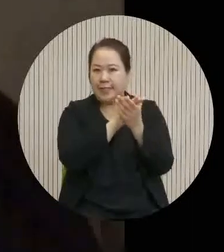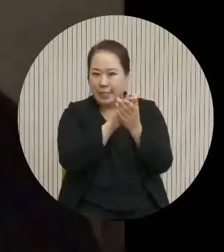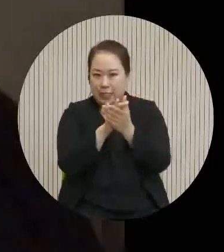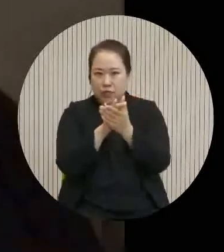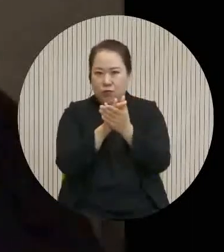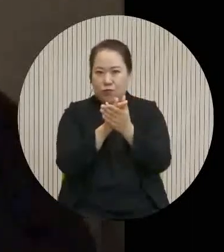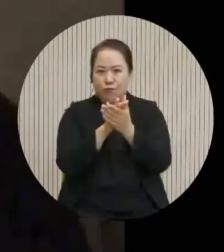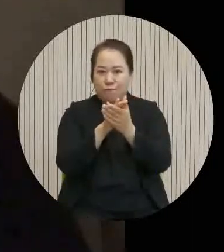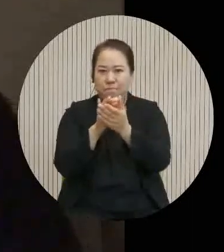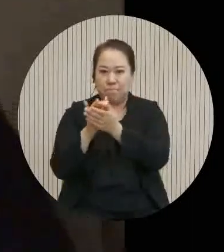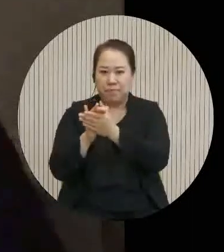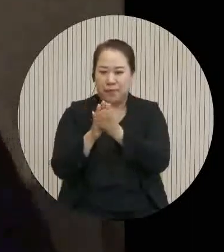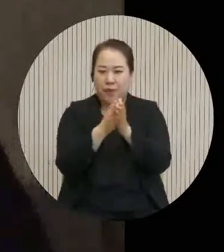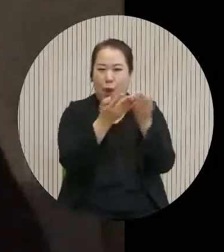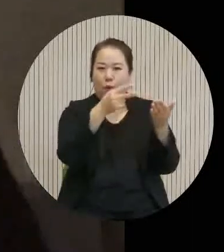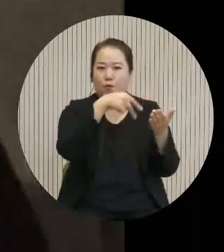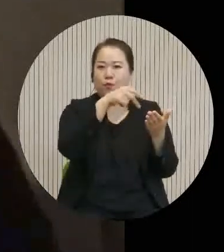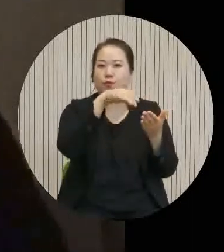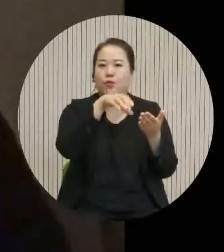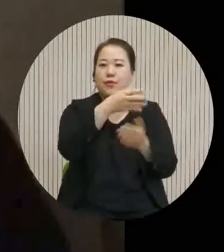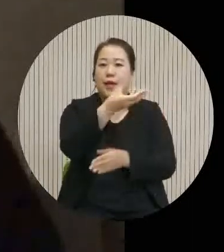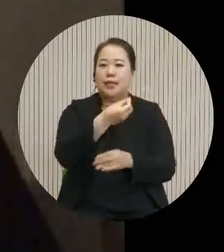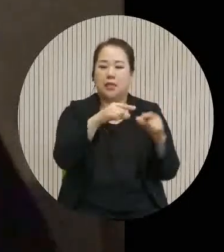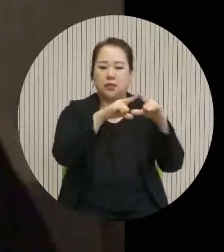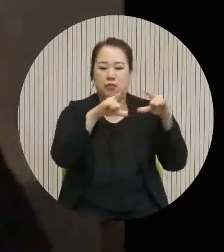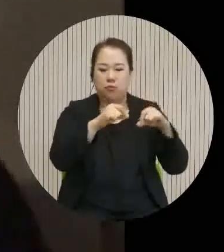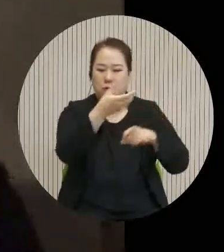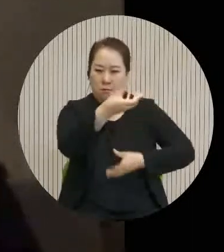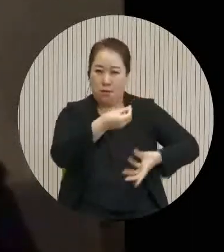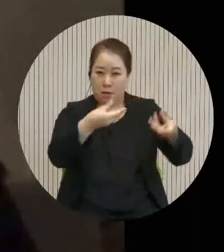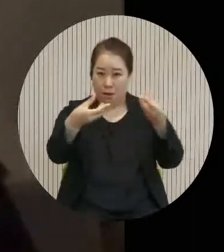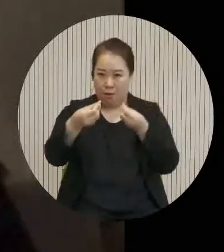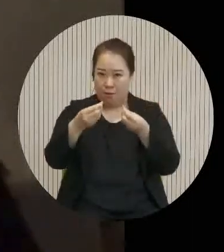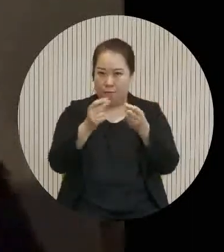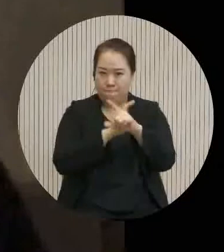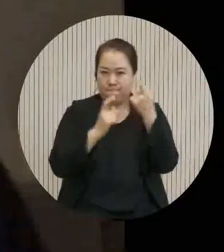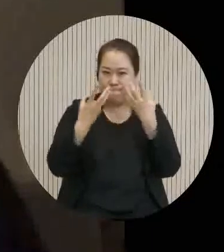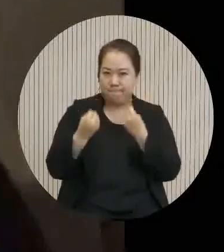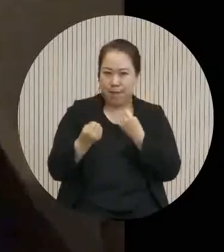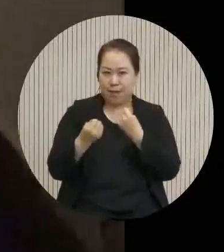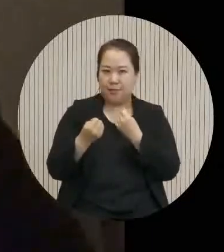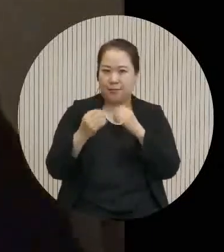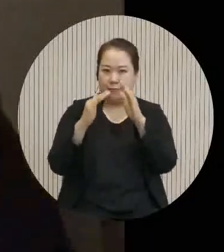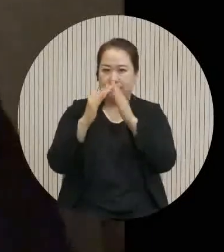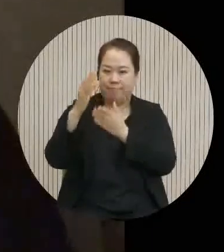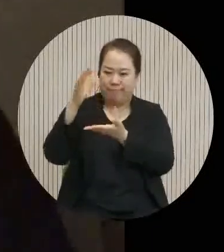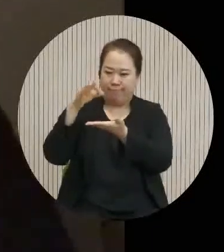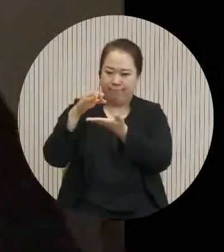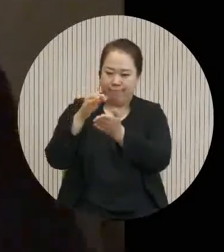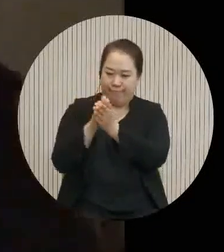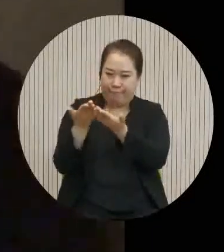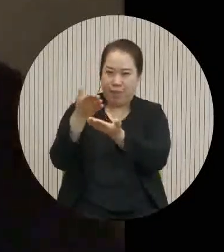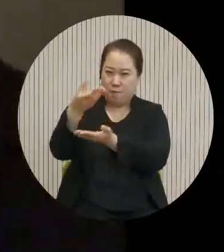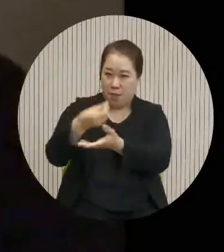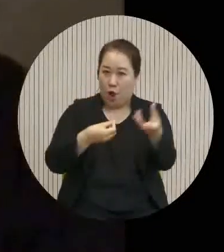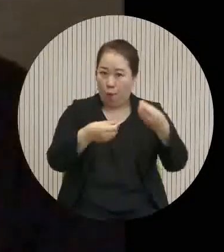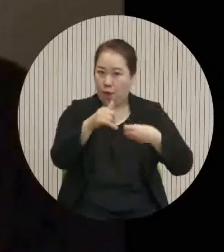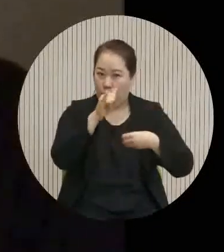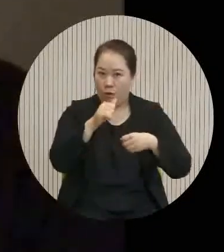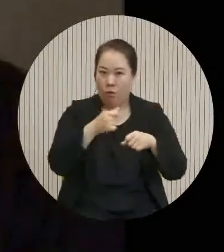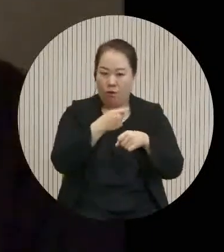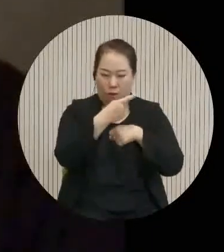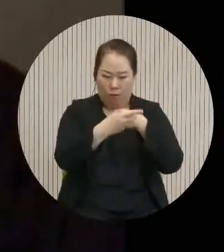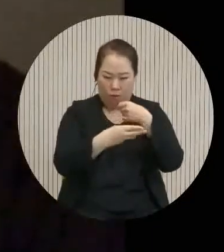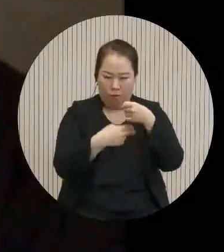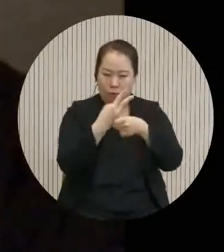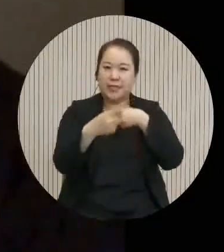so Sudam could take out all the books she wanted to. Over a period of 2